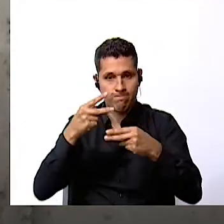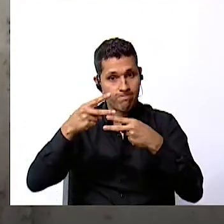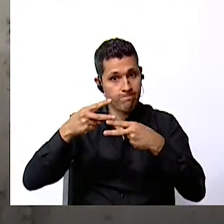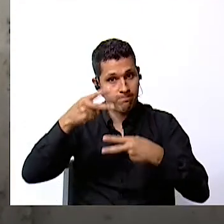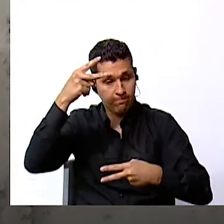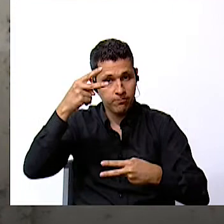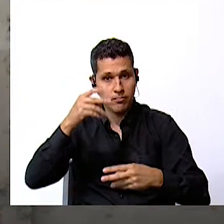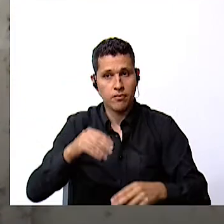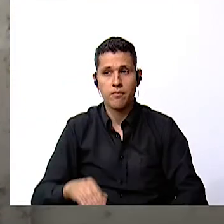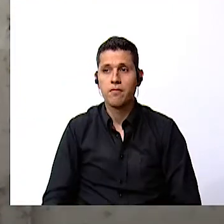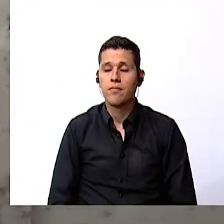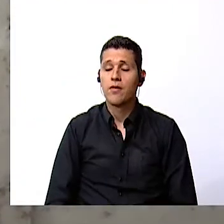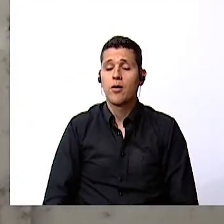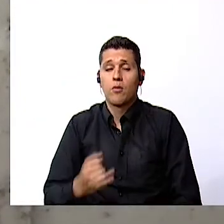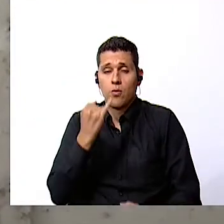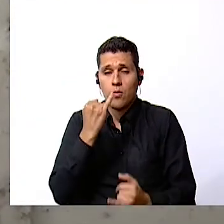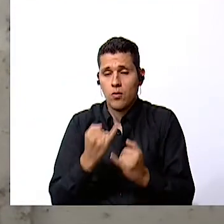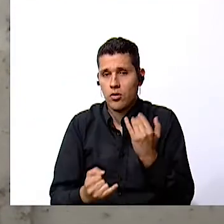calm.